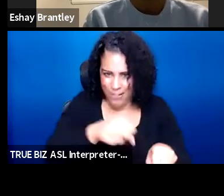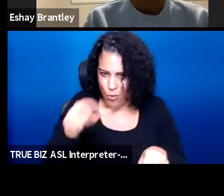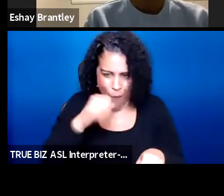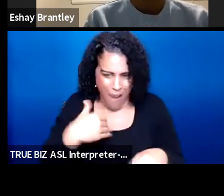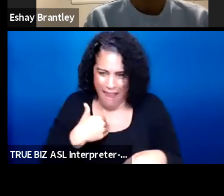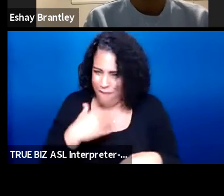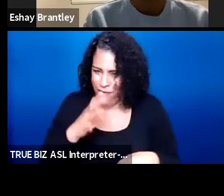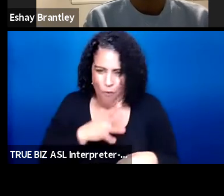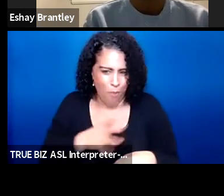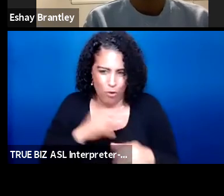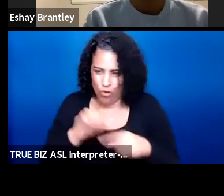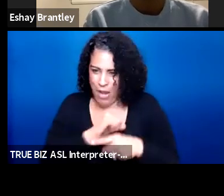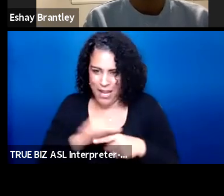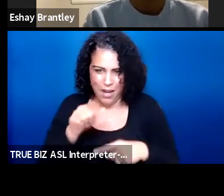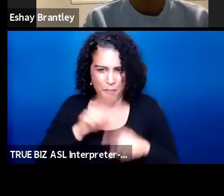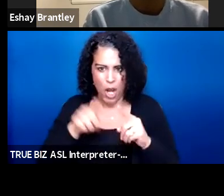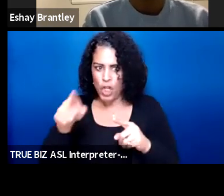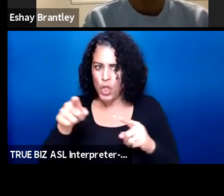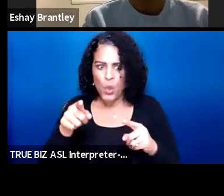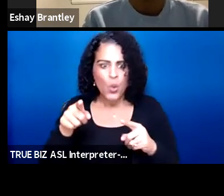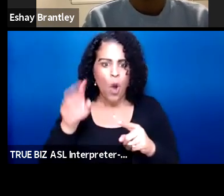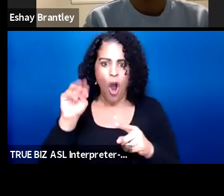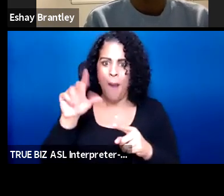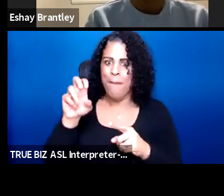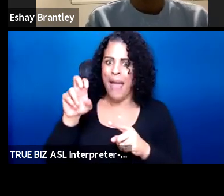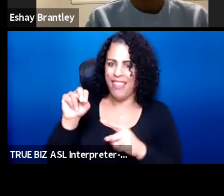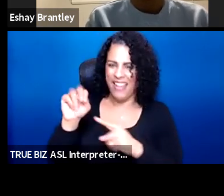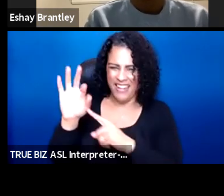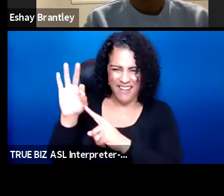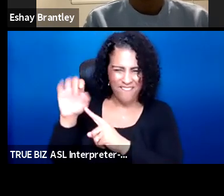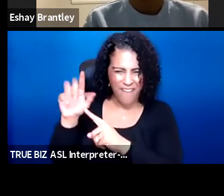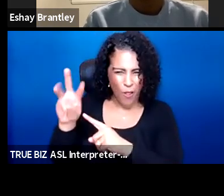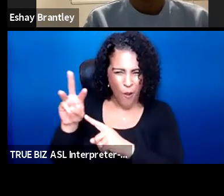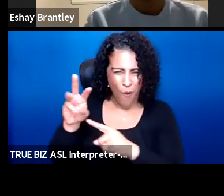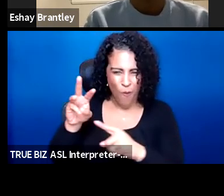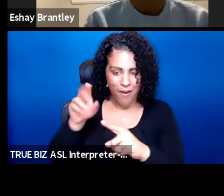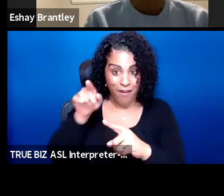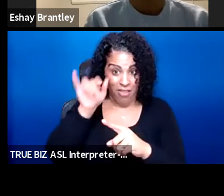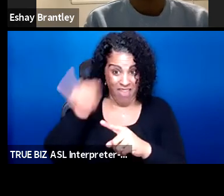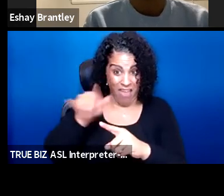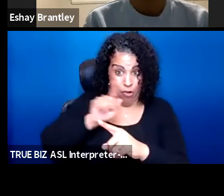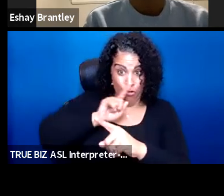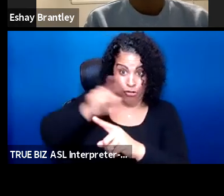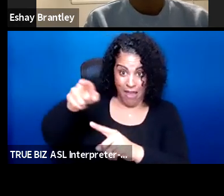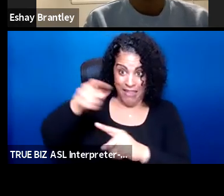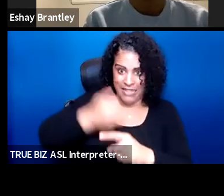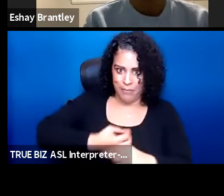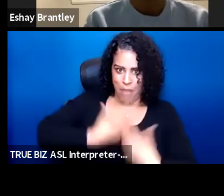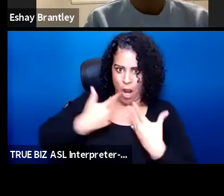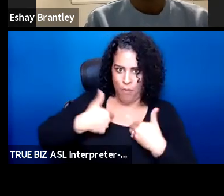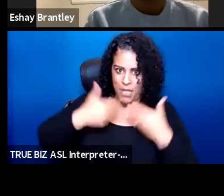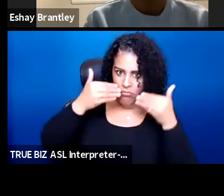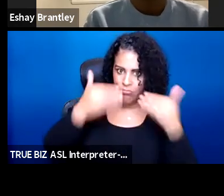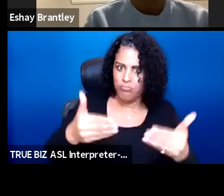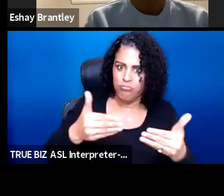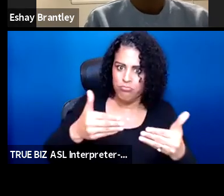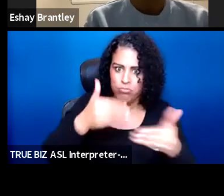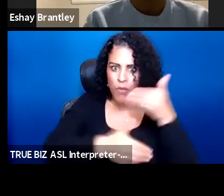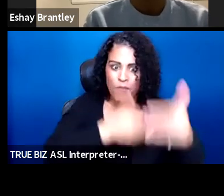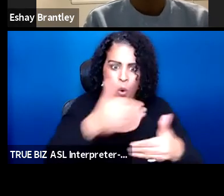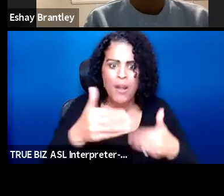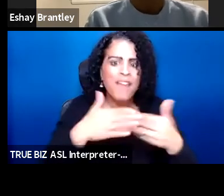Mellon fellow. Like, this stuff like that, that really inspires me to keep moving forward, even though we are dealing with all